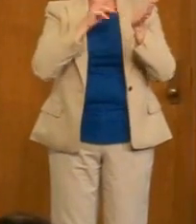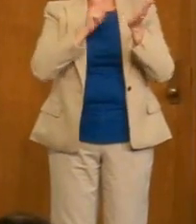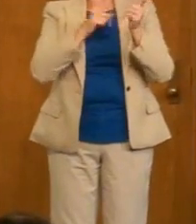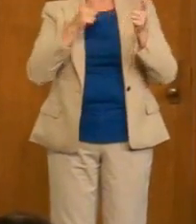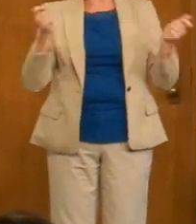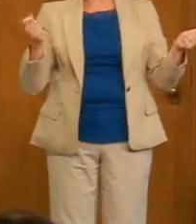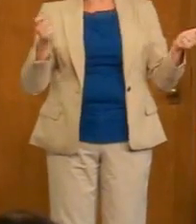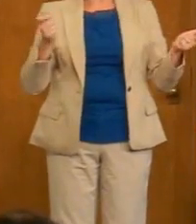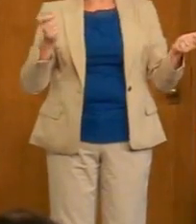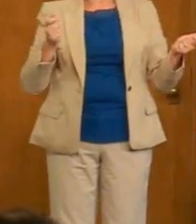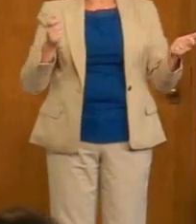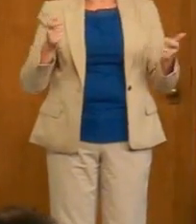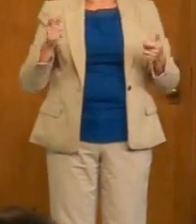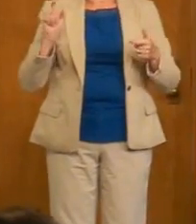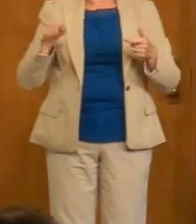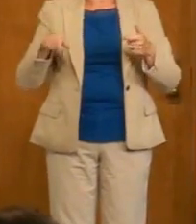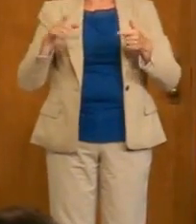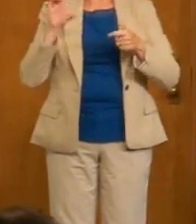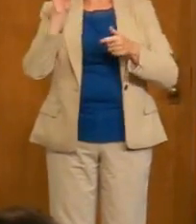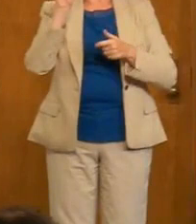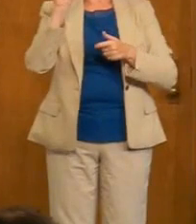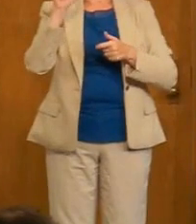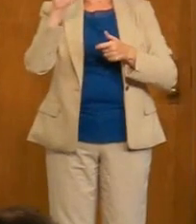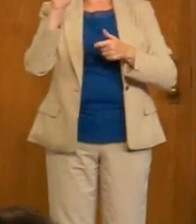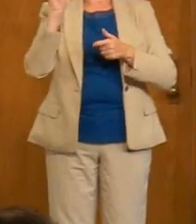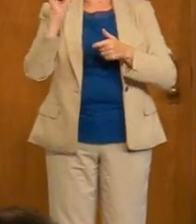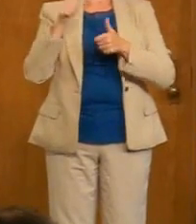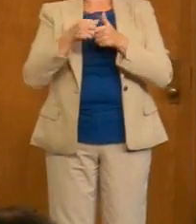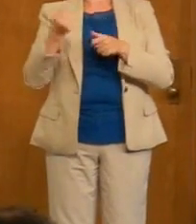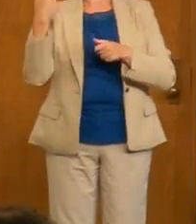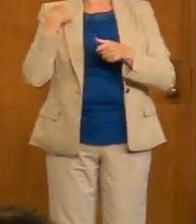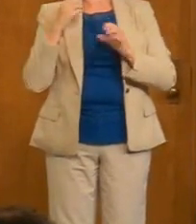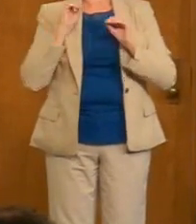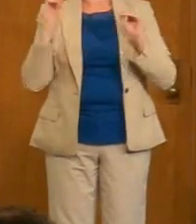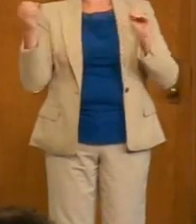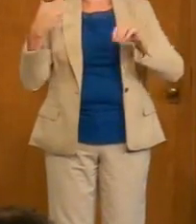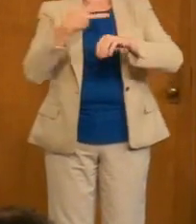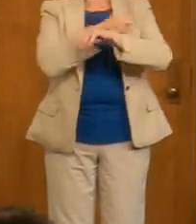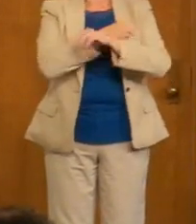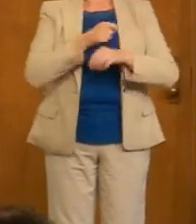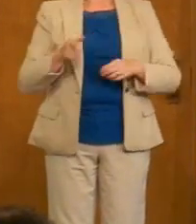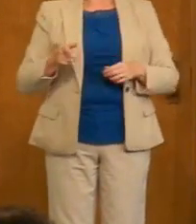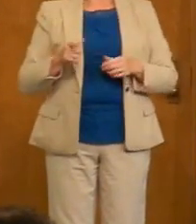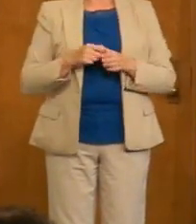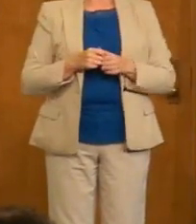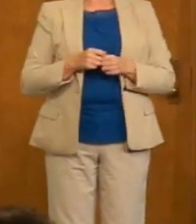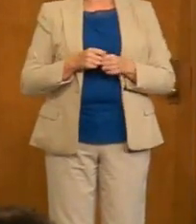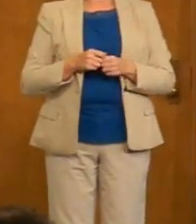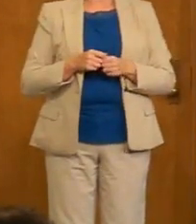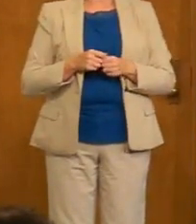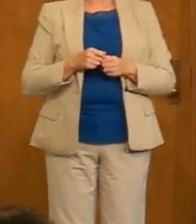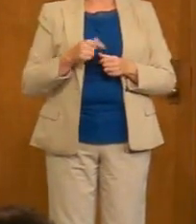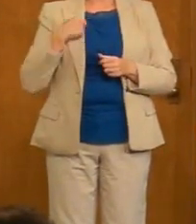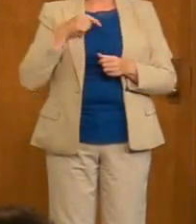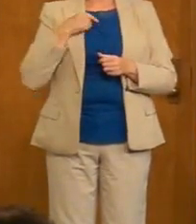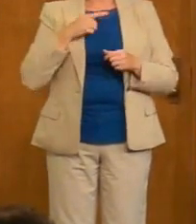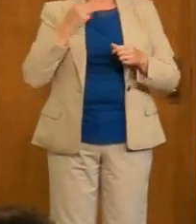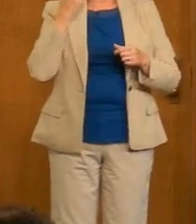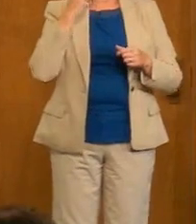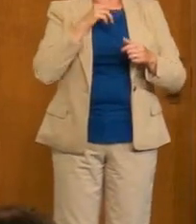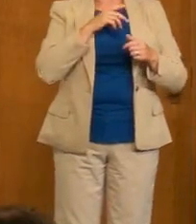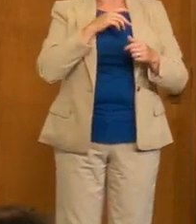measles case or a pertussis case, most individuals who, as cases or unvaccinated close contacts do isolate, and we